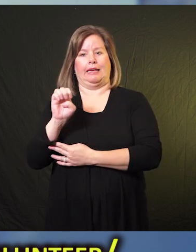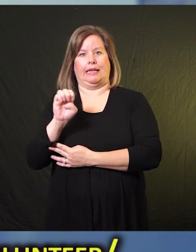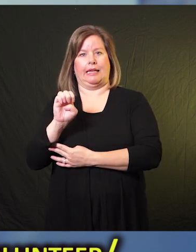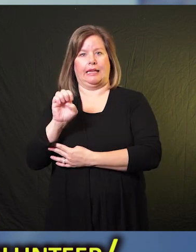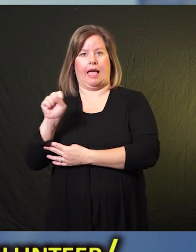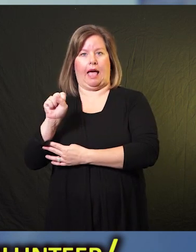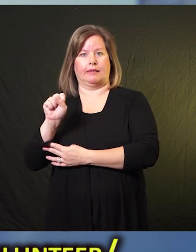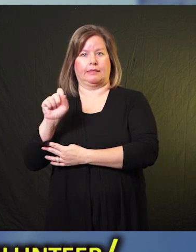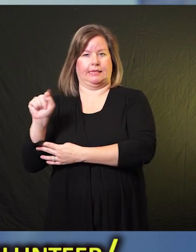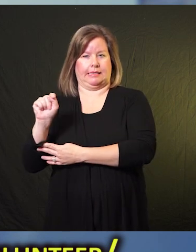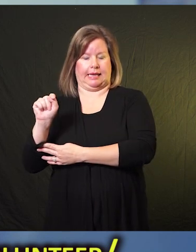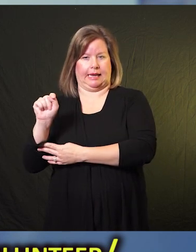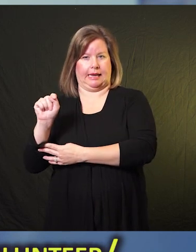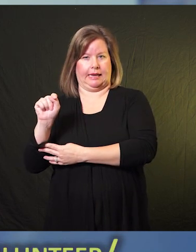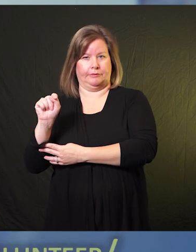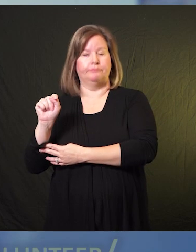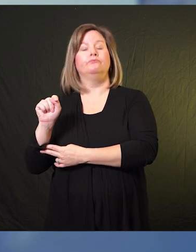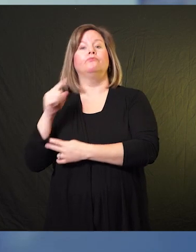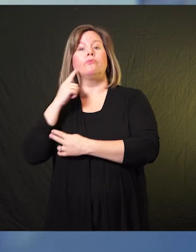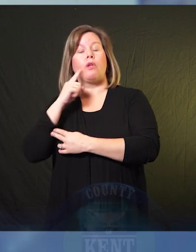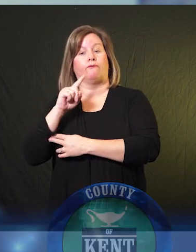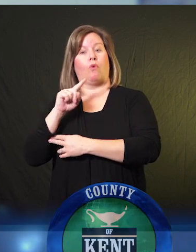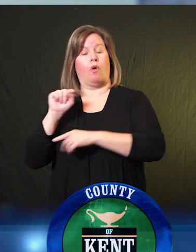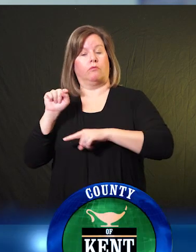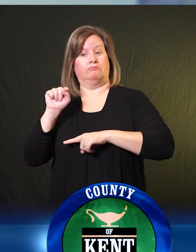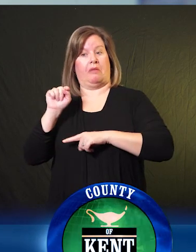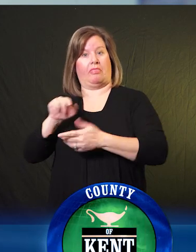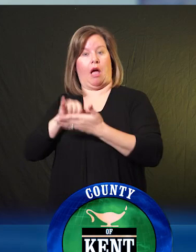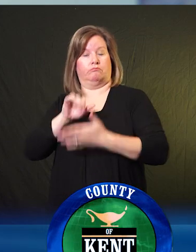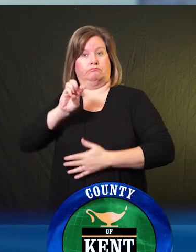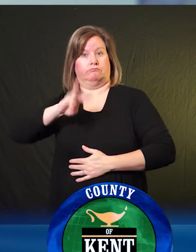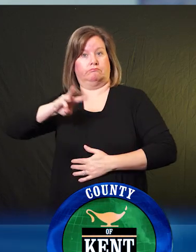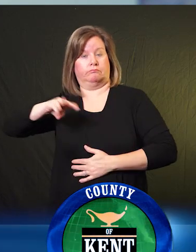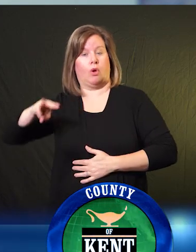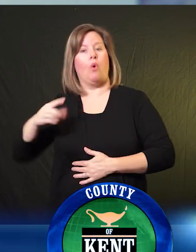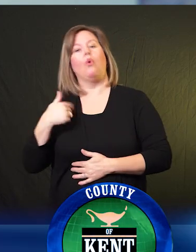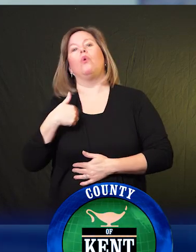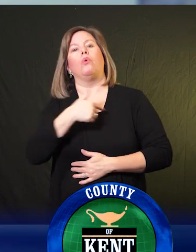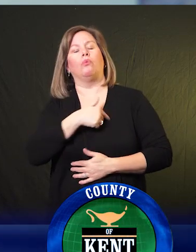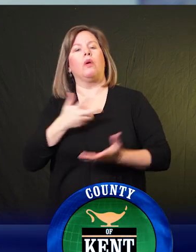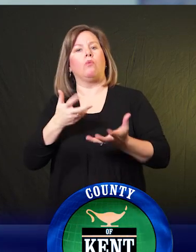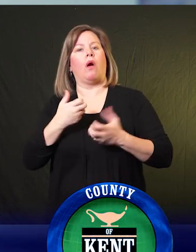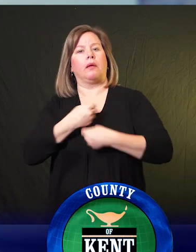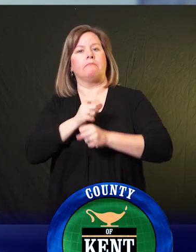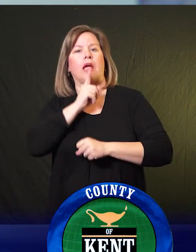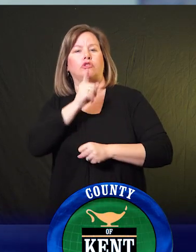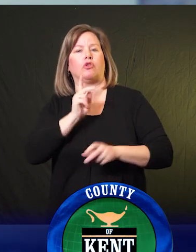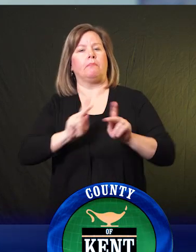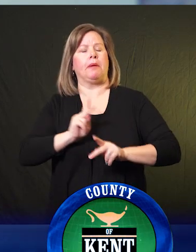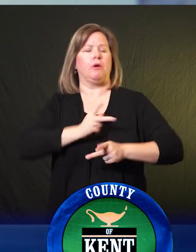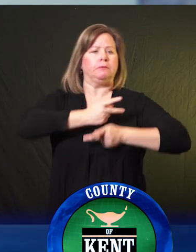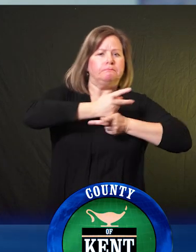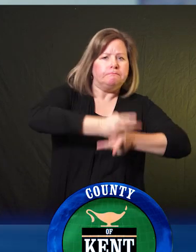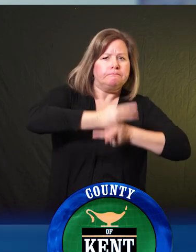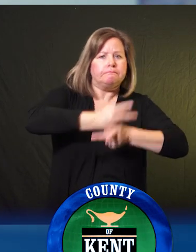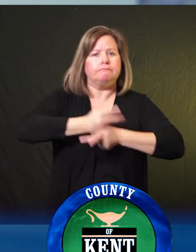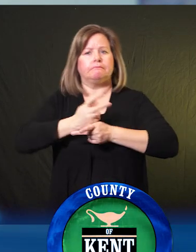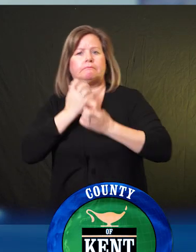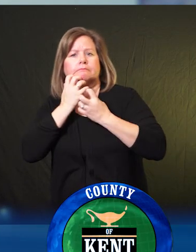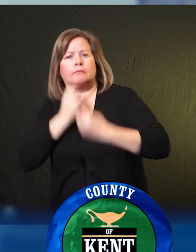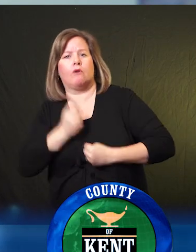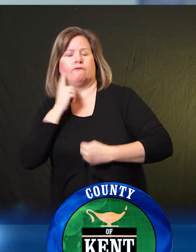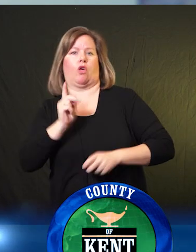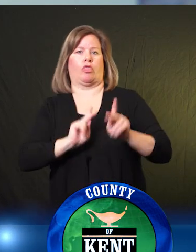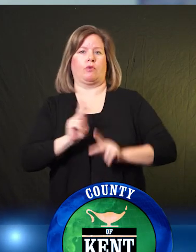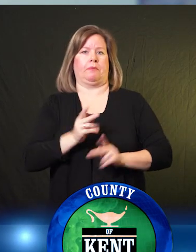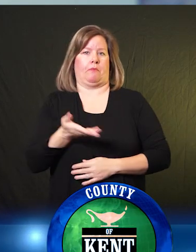kcest.org/volunteer. And we're looking for people to help with all shifts in making sure that these people have great care and are well taken care of here in the